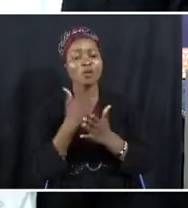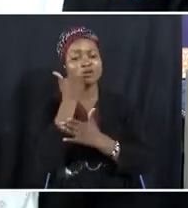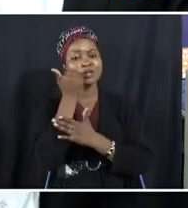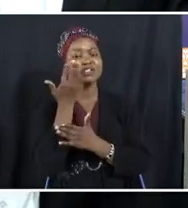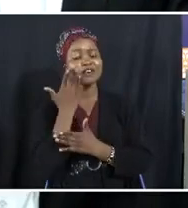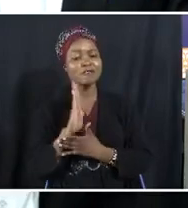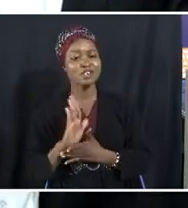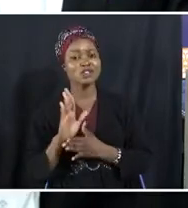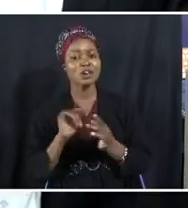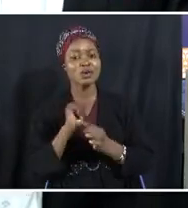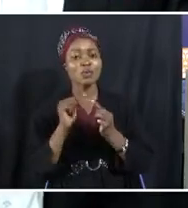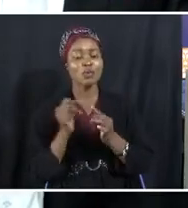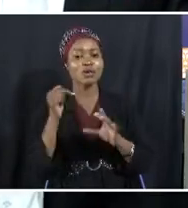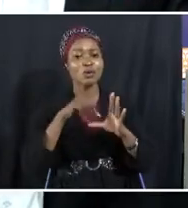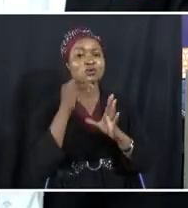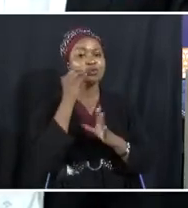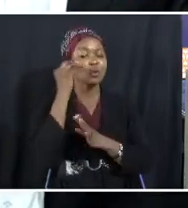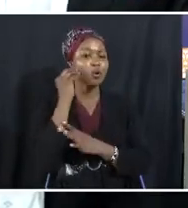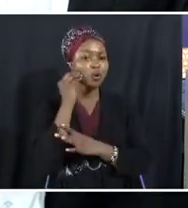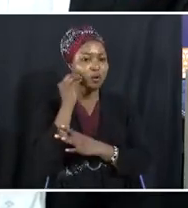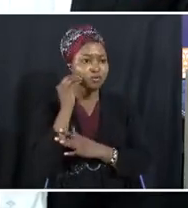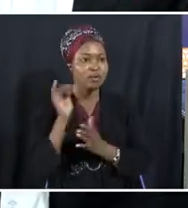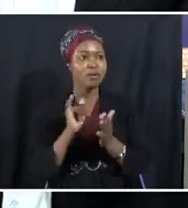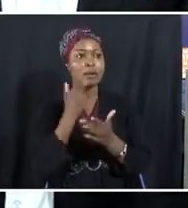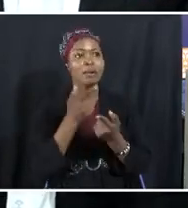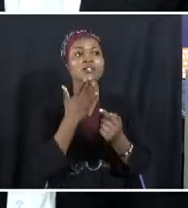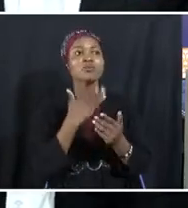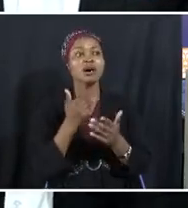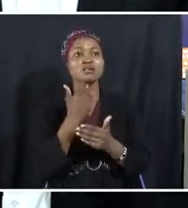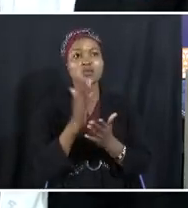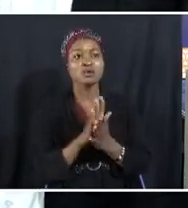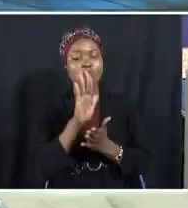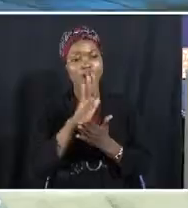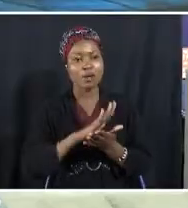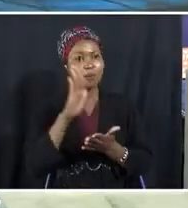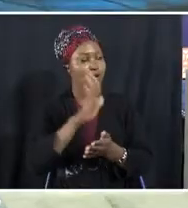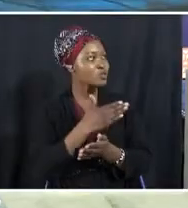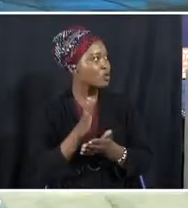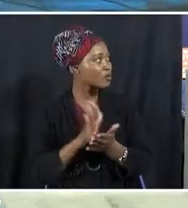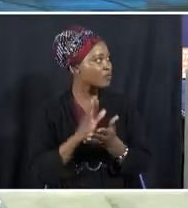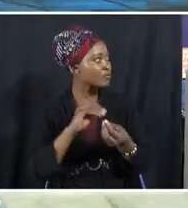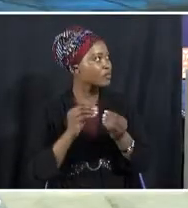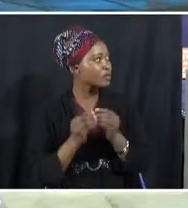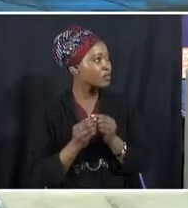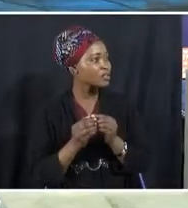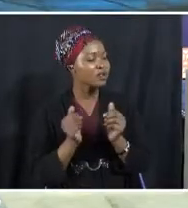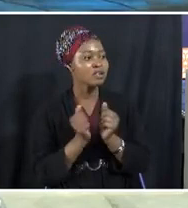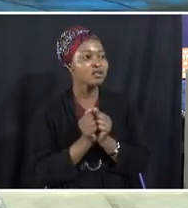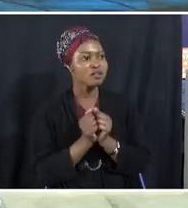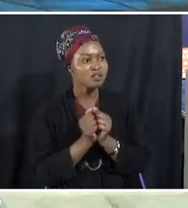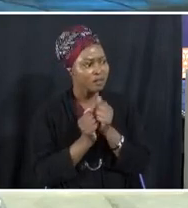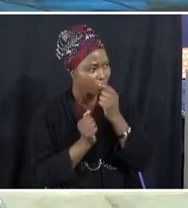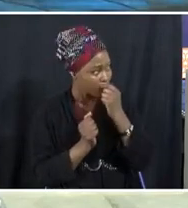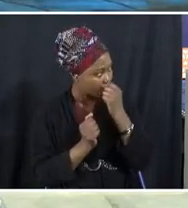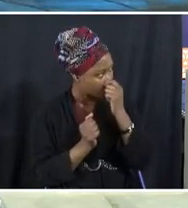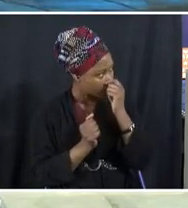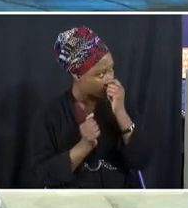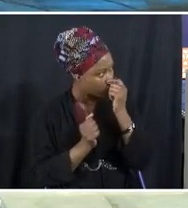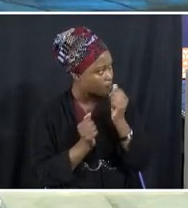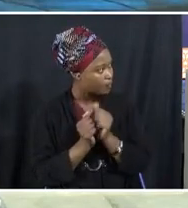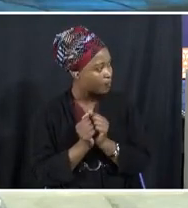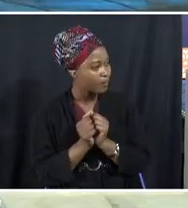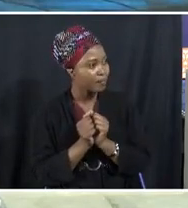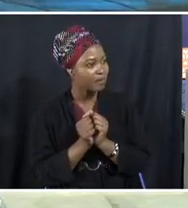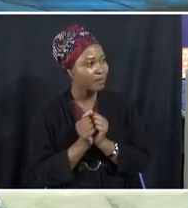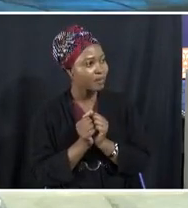be over, when we get home. But then I want us to do one more song. That is song number 214. I want you